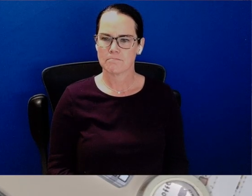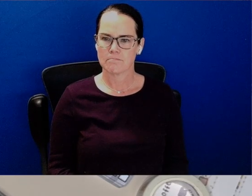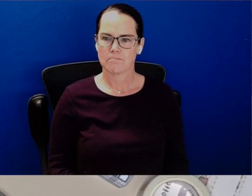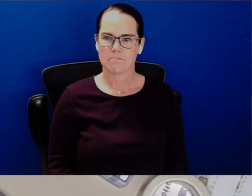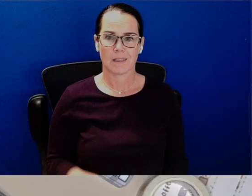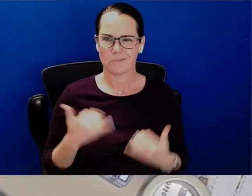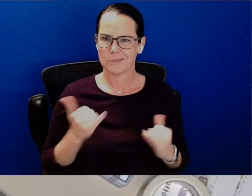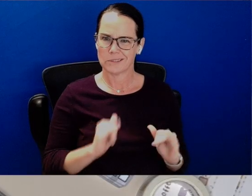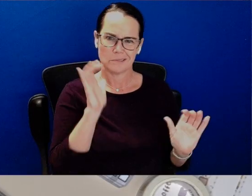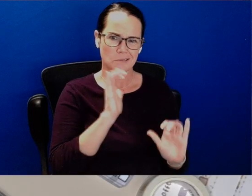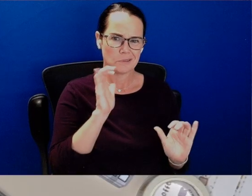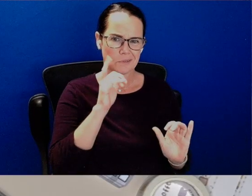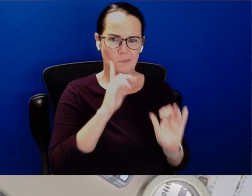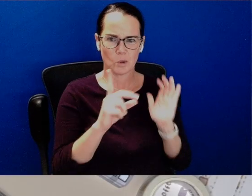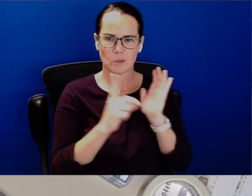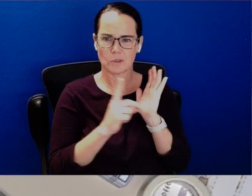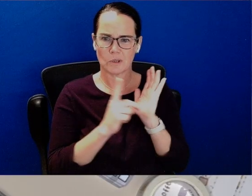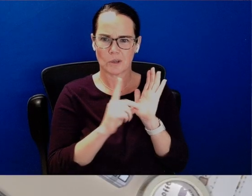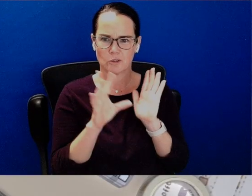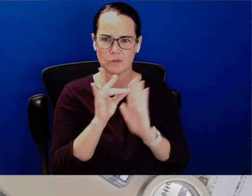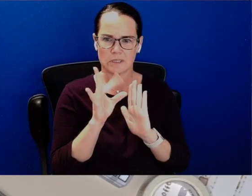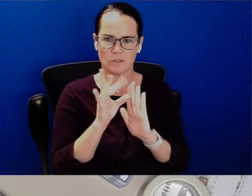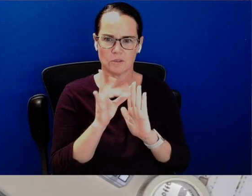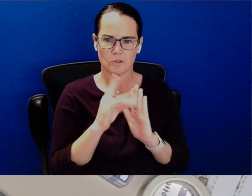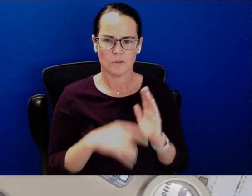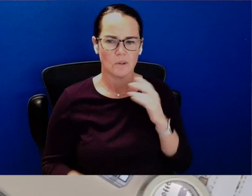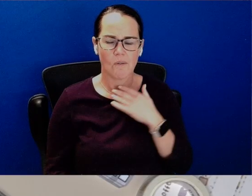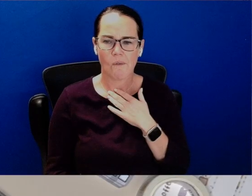Still looking for that doctor sticker.